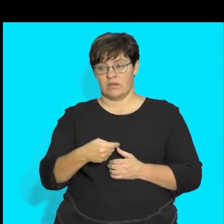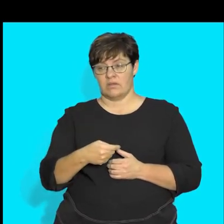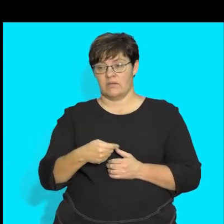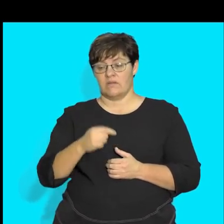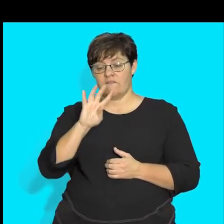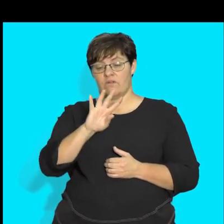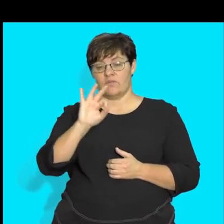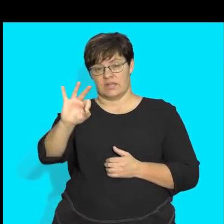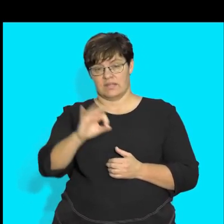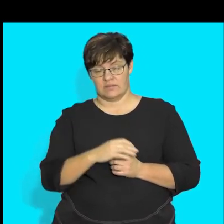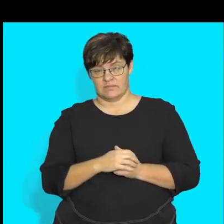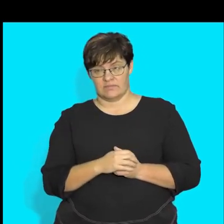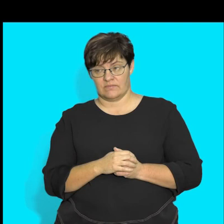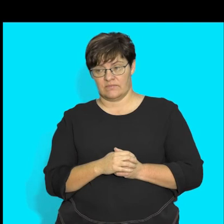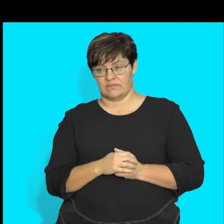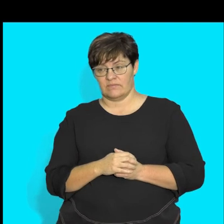108,43.